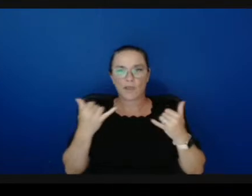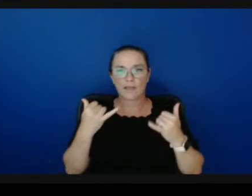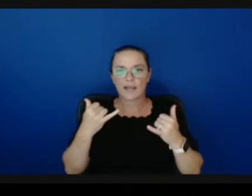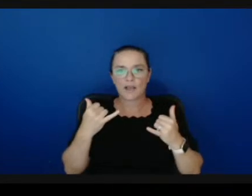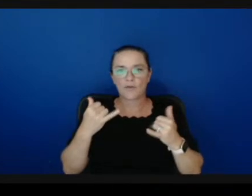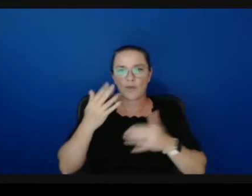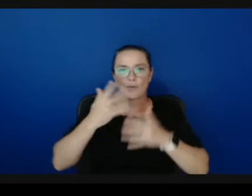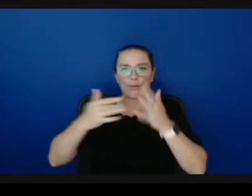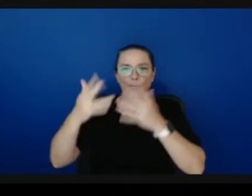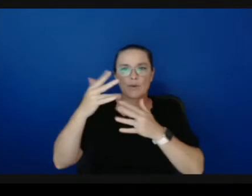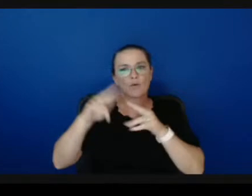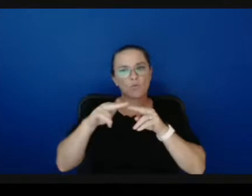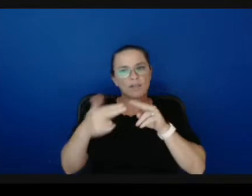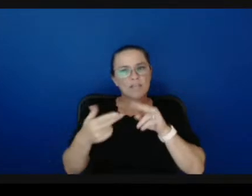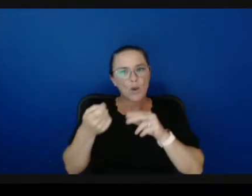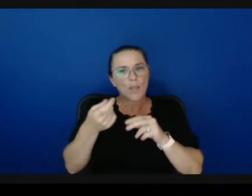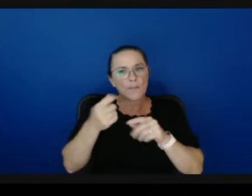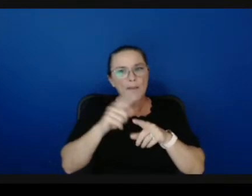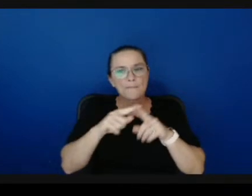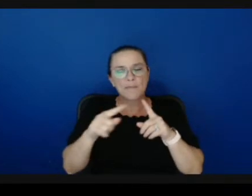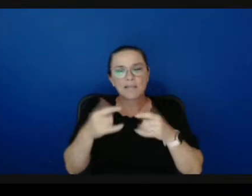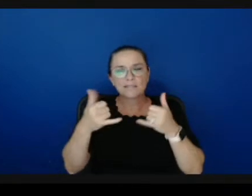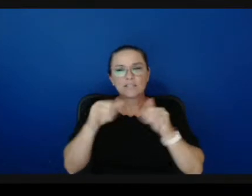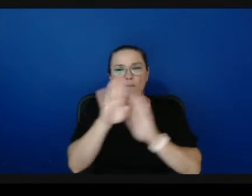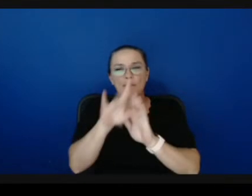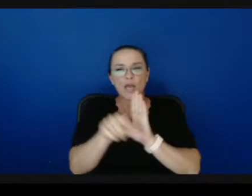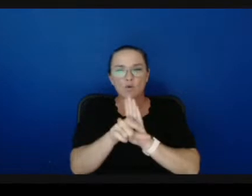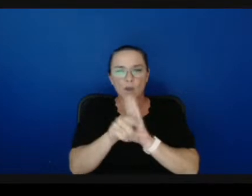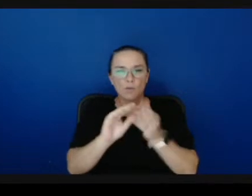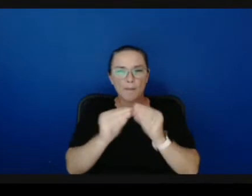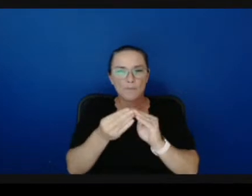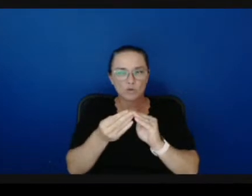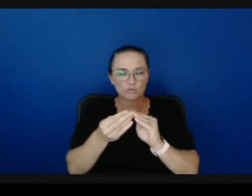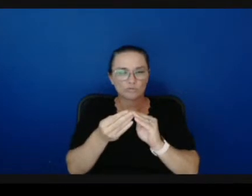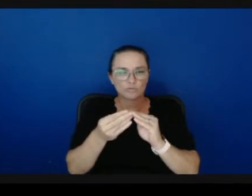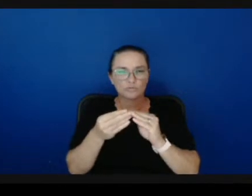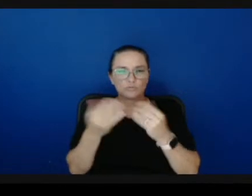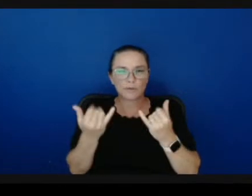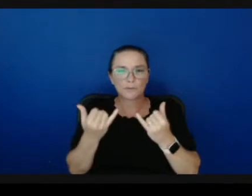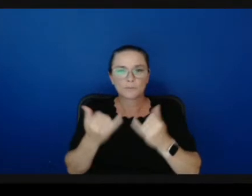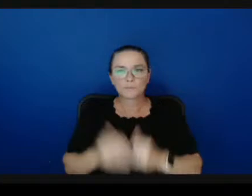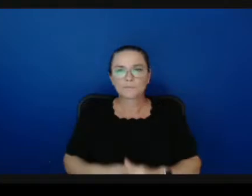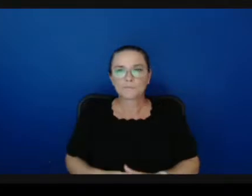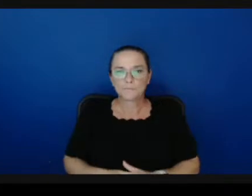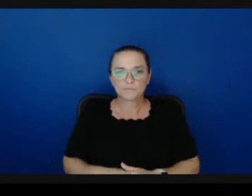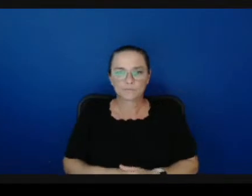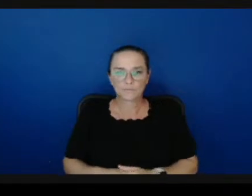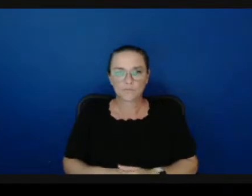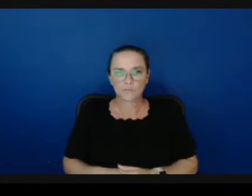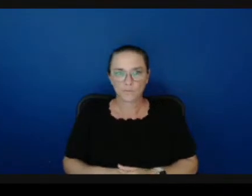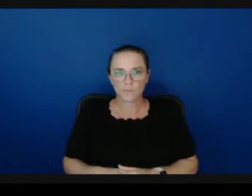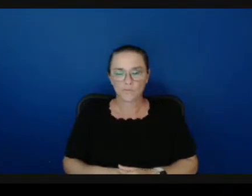went down slightly, but it's still within that background range that we've described previously.